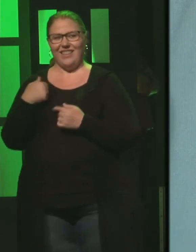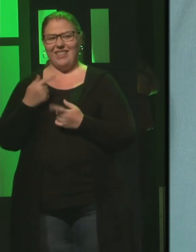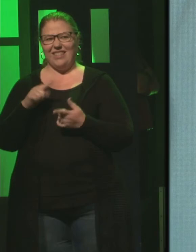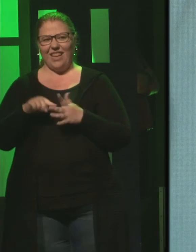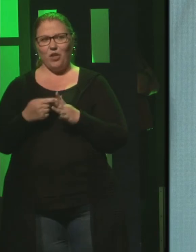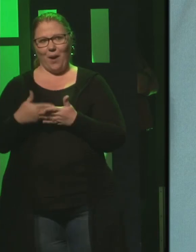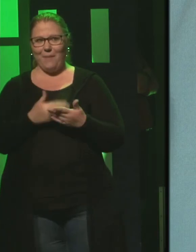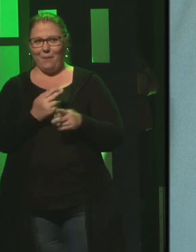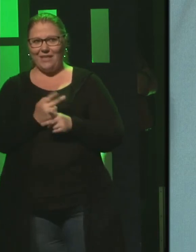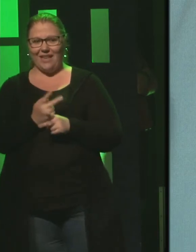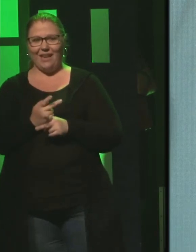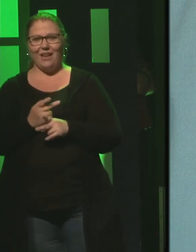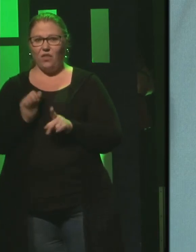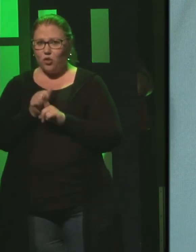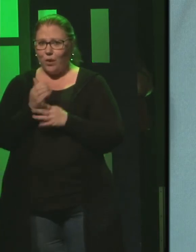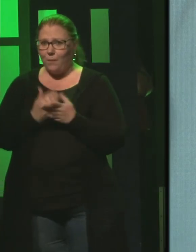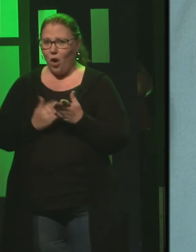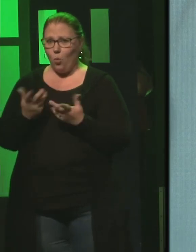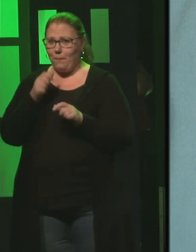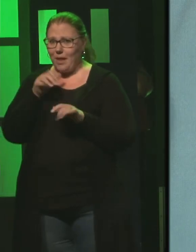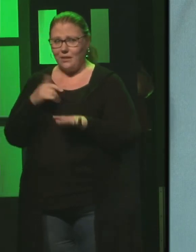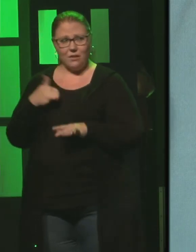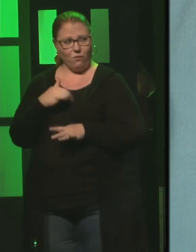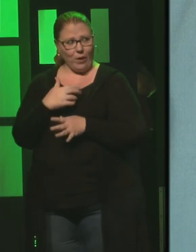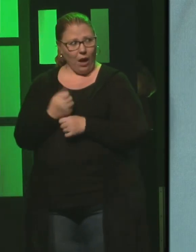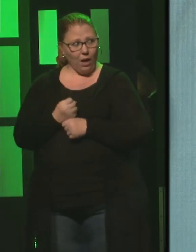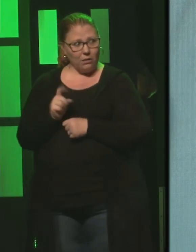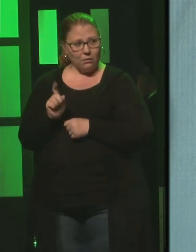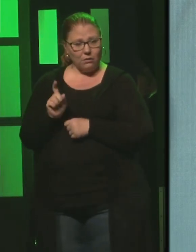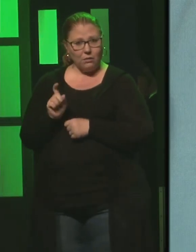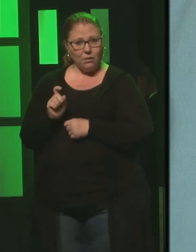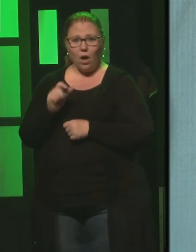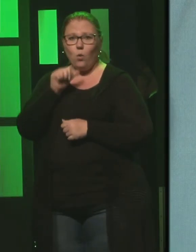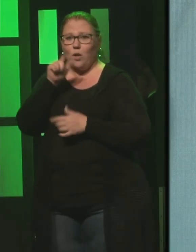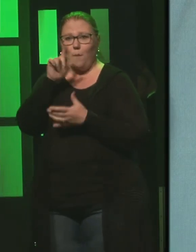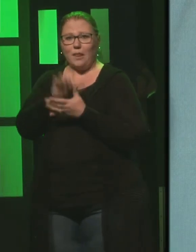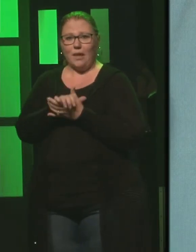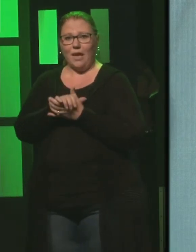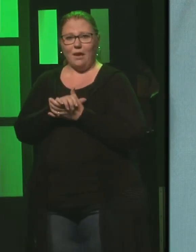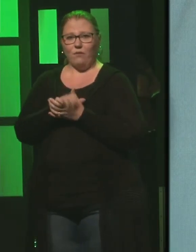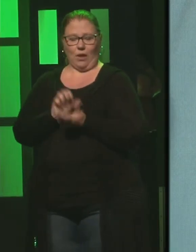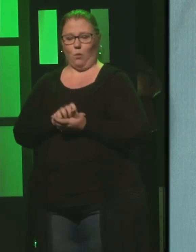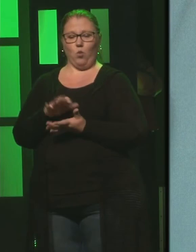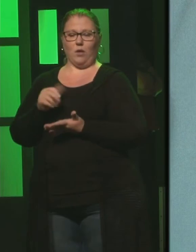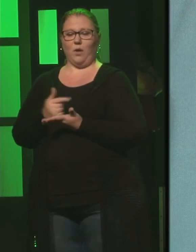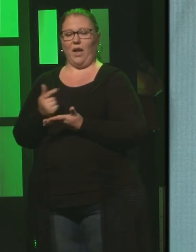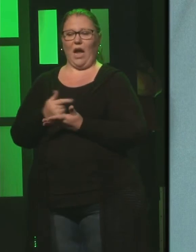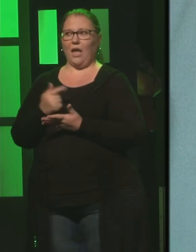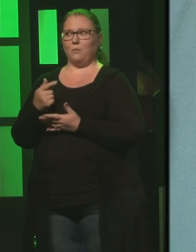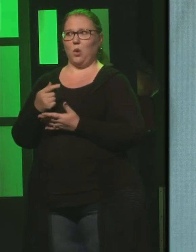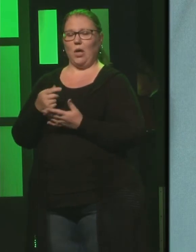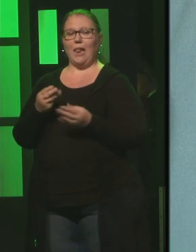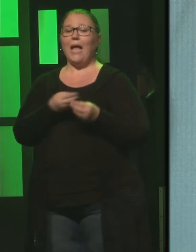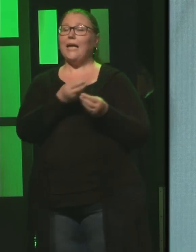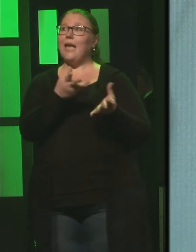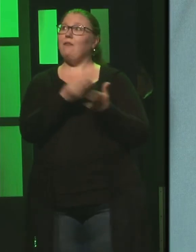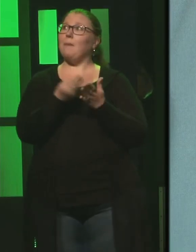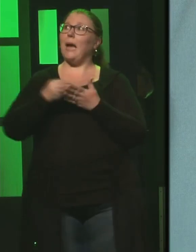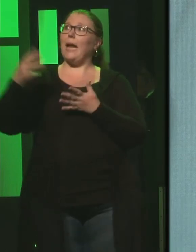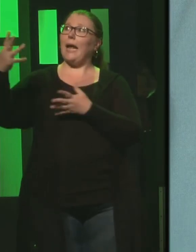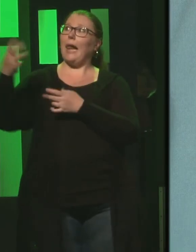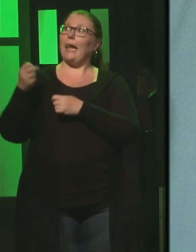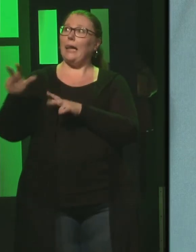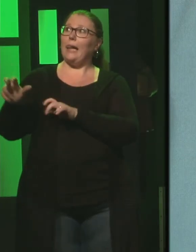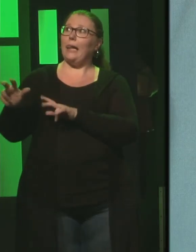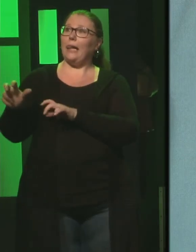part. What blessings have we received? We don't believe in the prosperity gospel of giving money to get money, but we give as